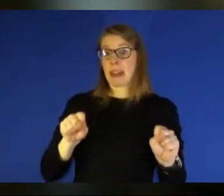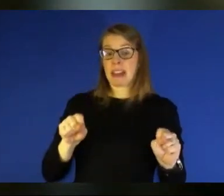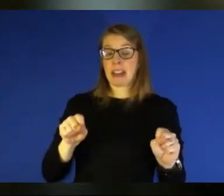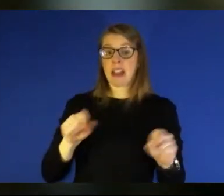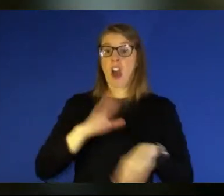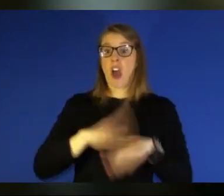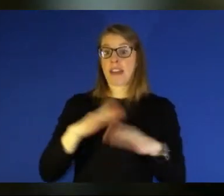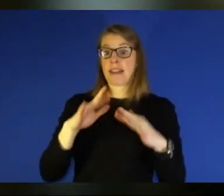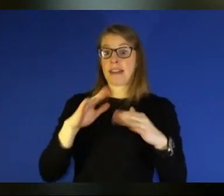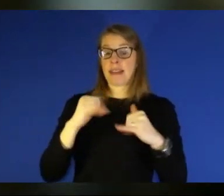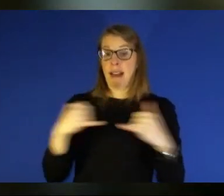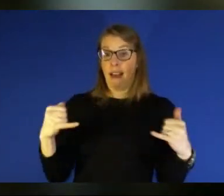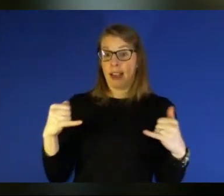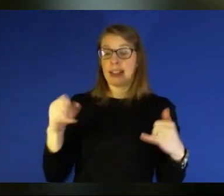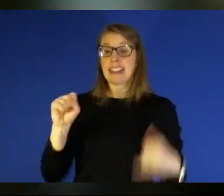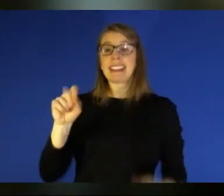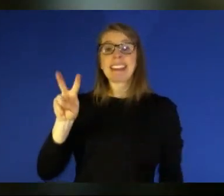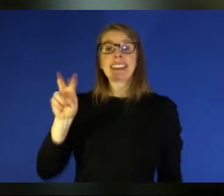to